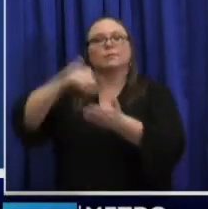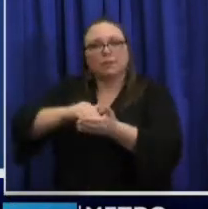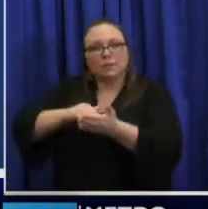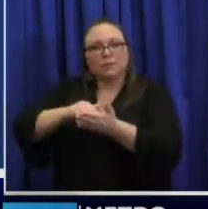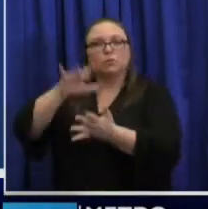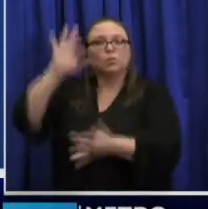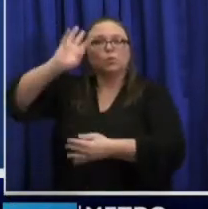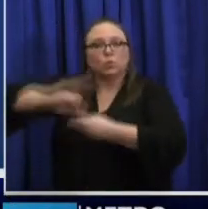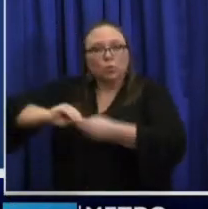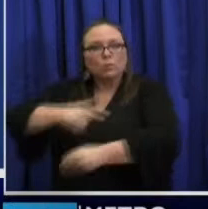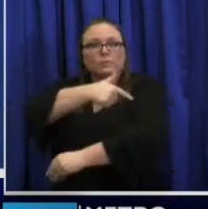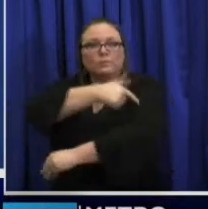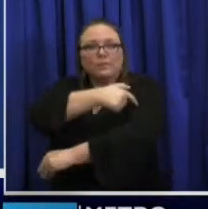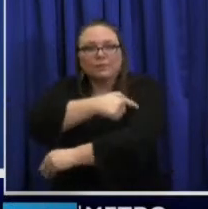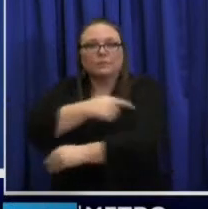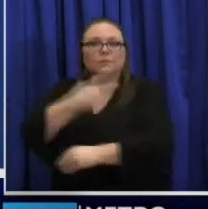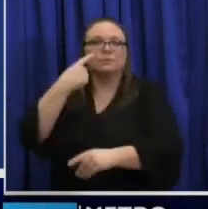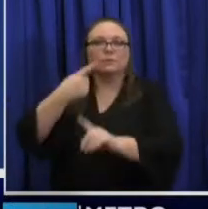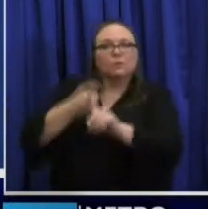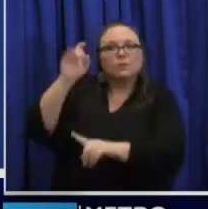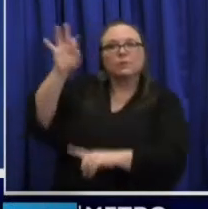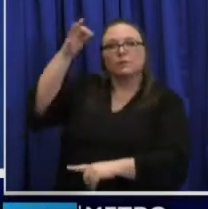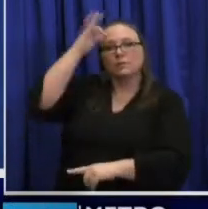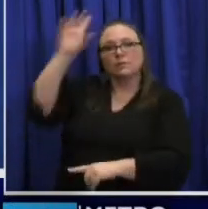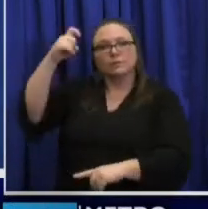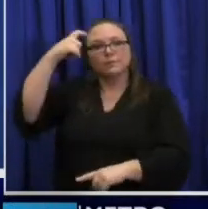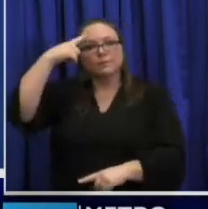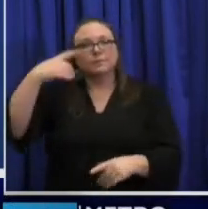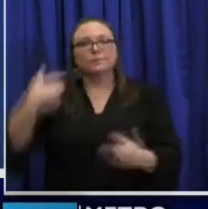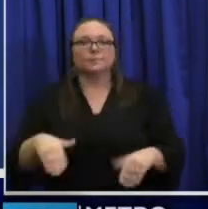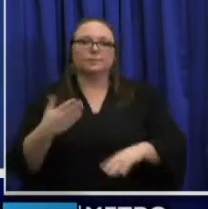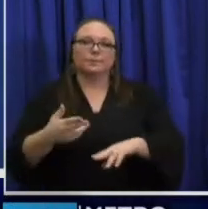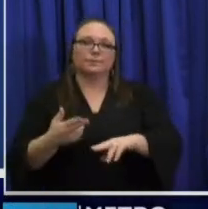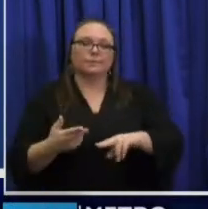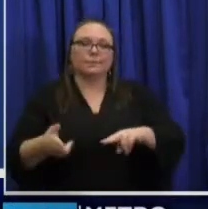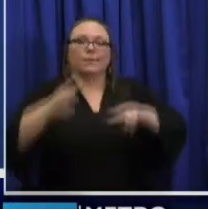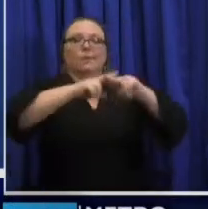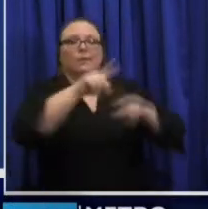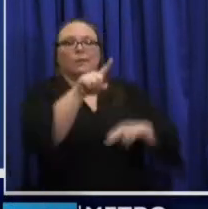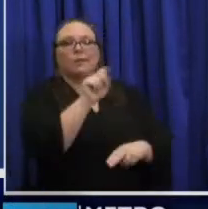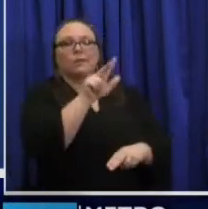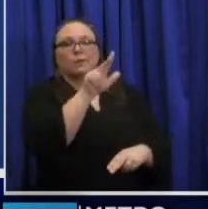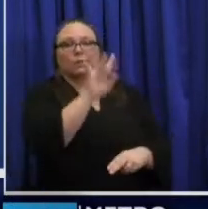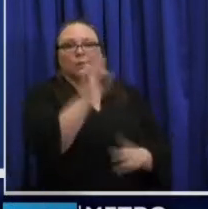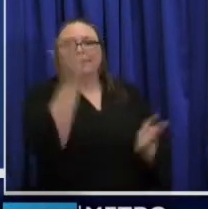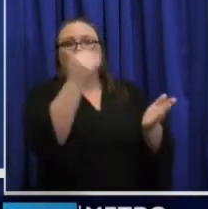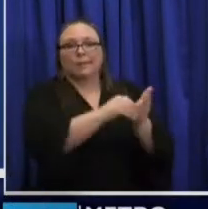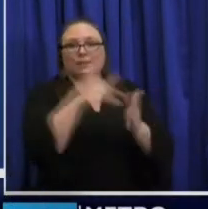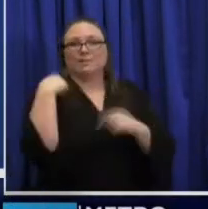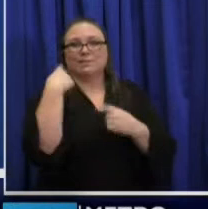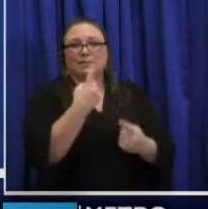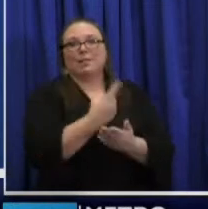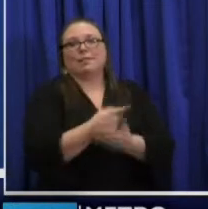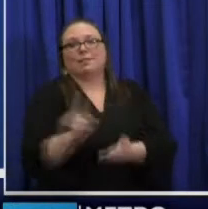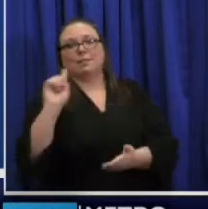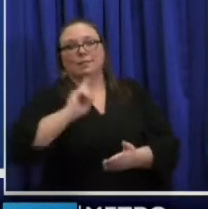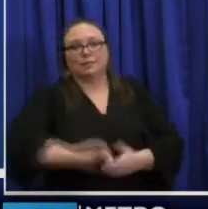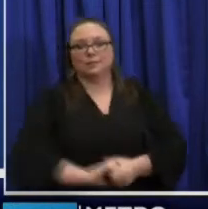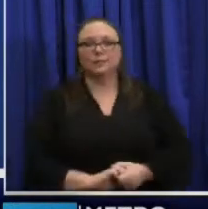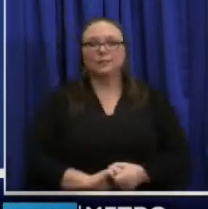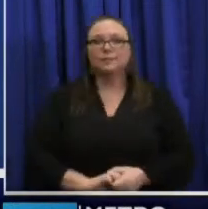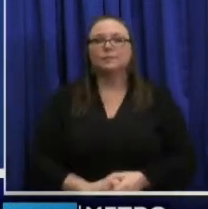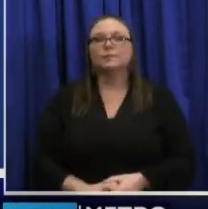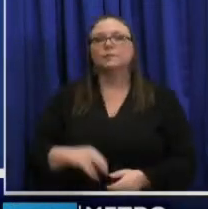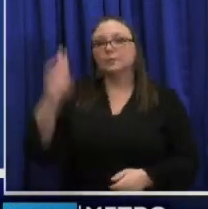713,000 total vaccine doses from the federal government. That's an increase of 138,000 since last week.